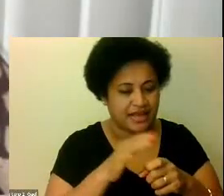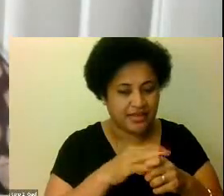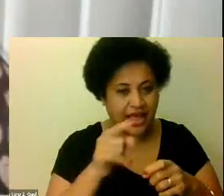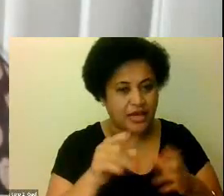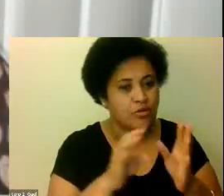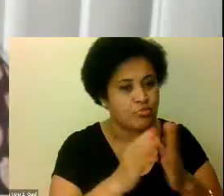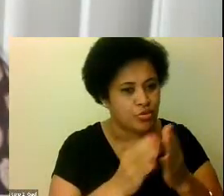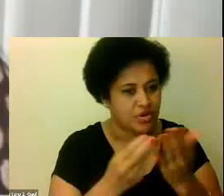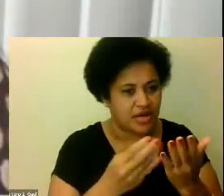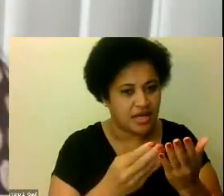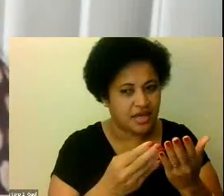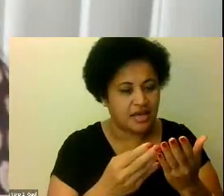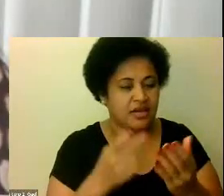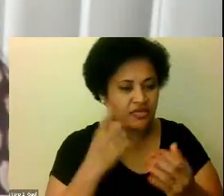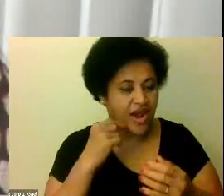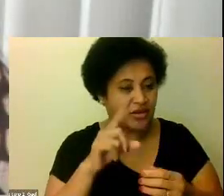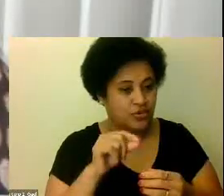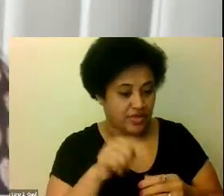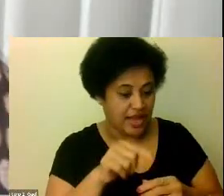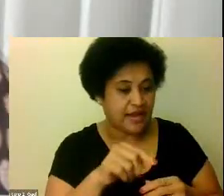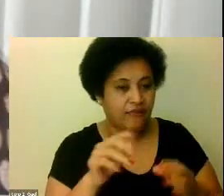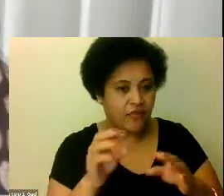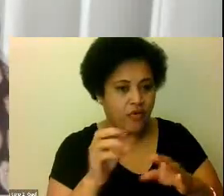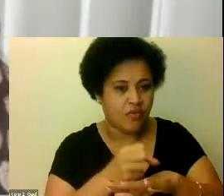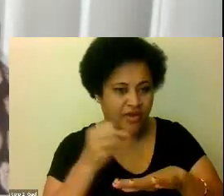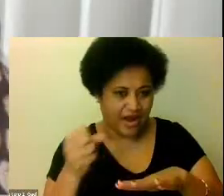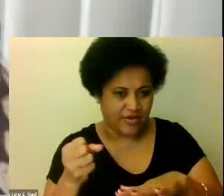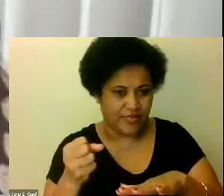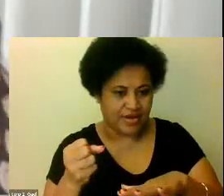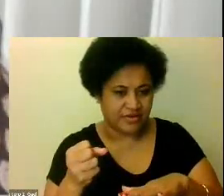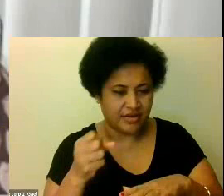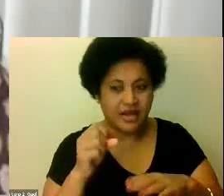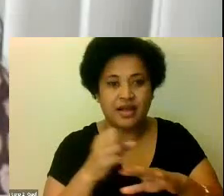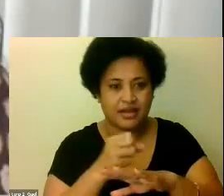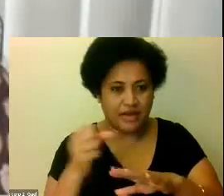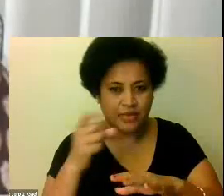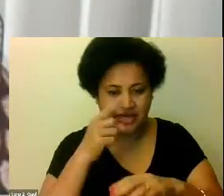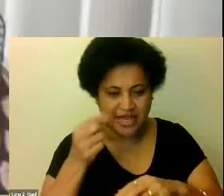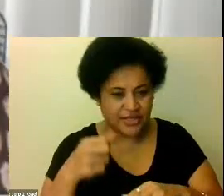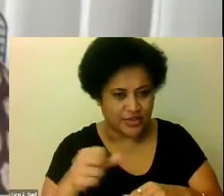set expectations from the businesses on what needs to be done,